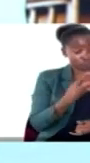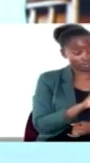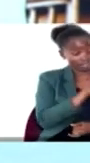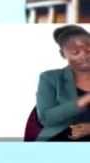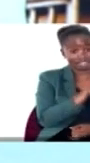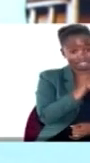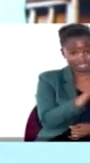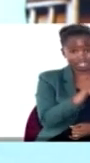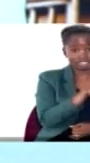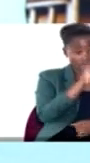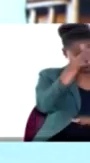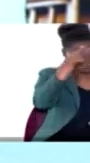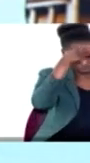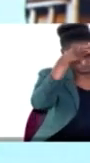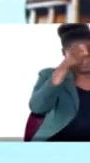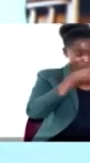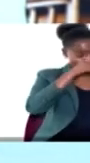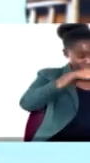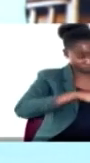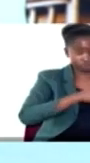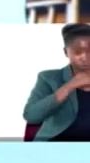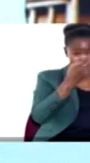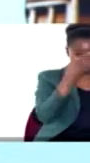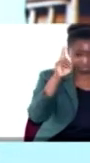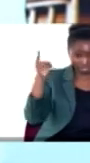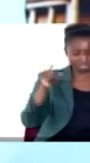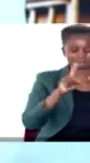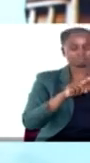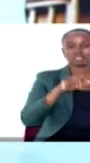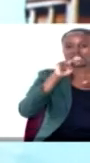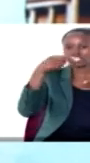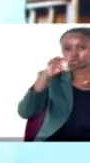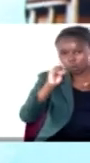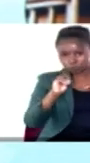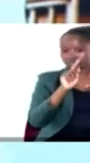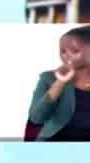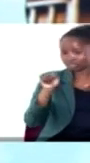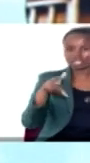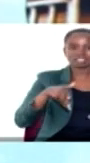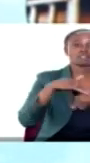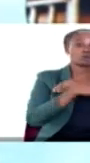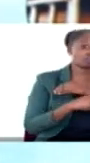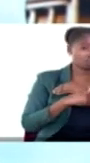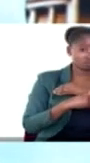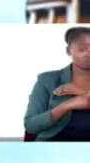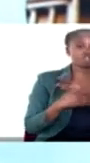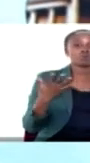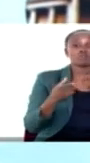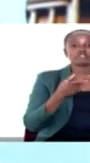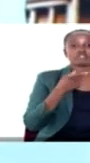experts from universities and NGOs in our country under the auspices of